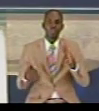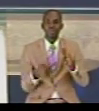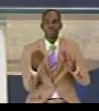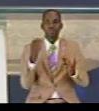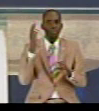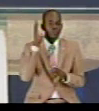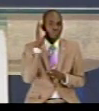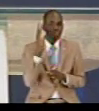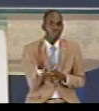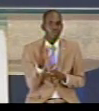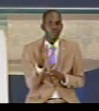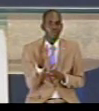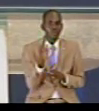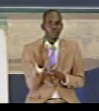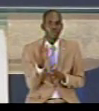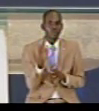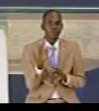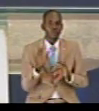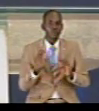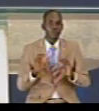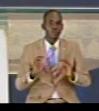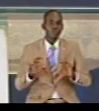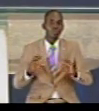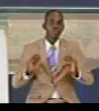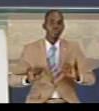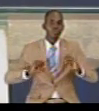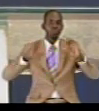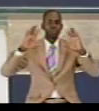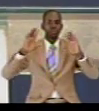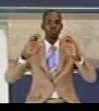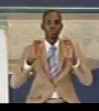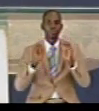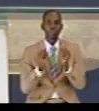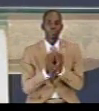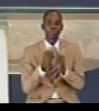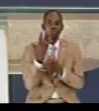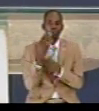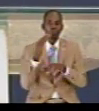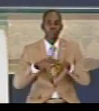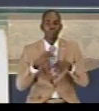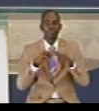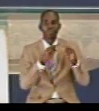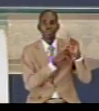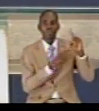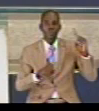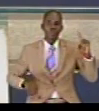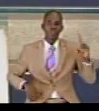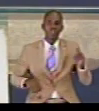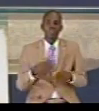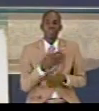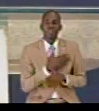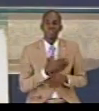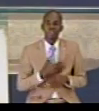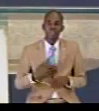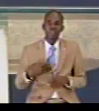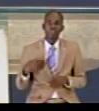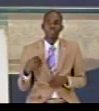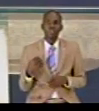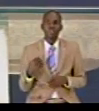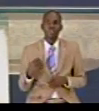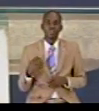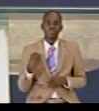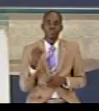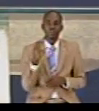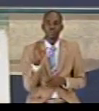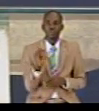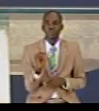subscribe with his hand unto the Lord, and so name himself by the